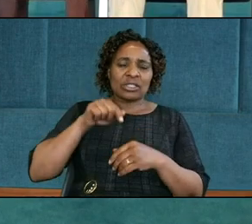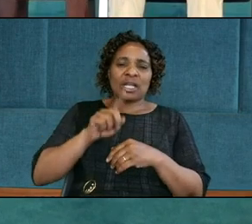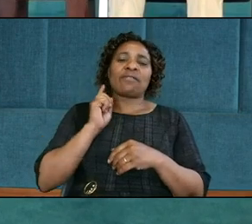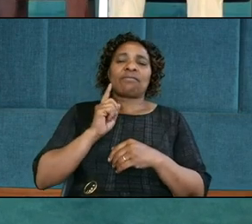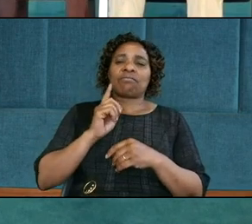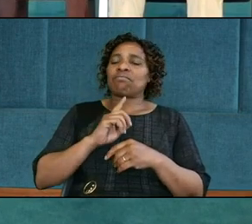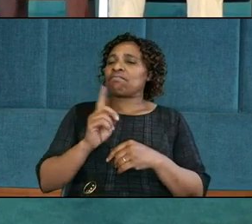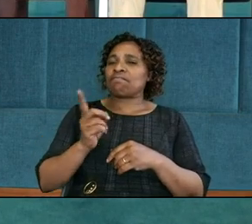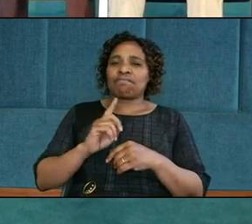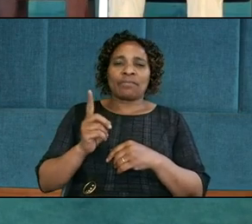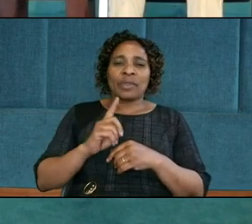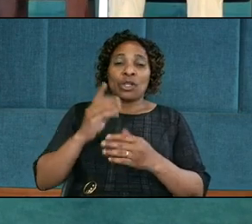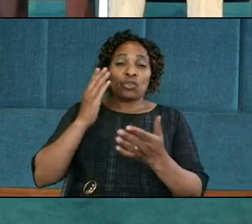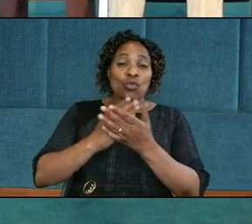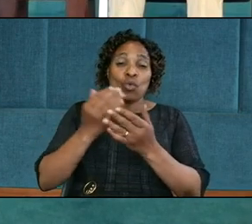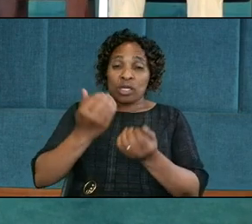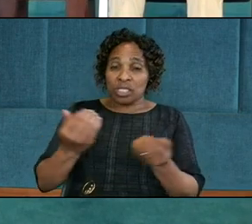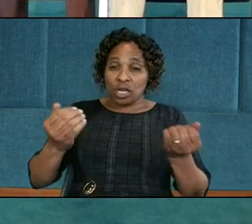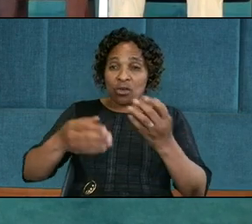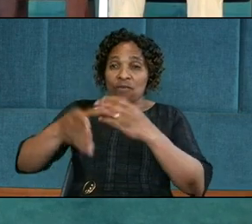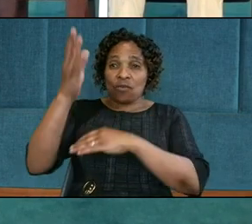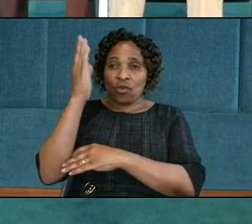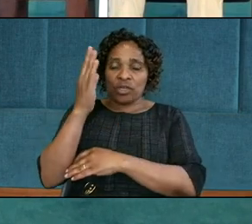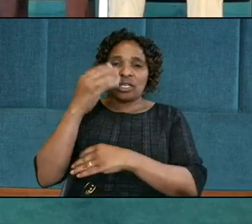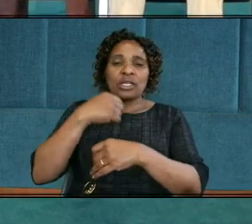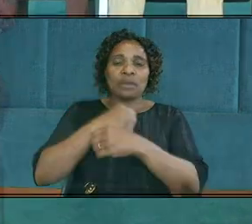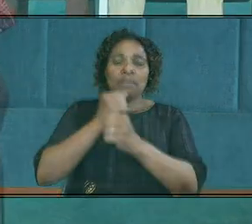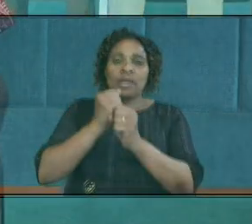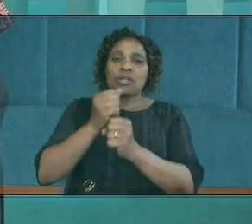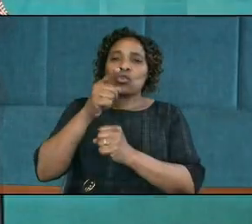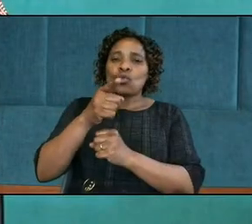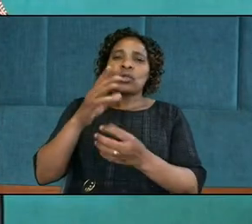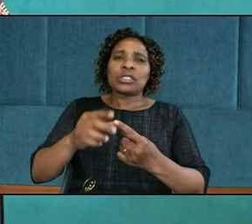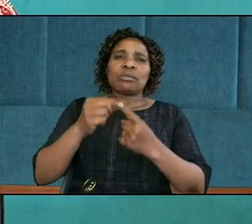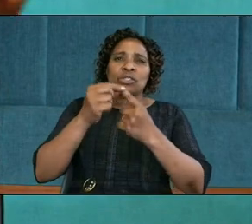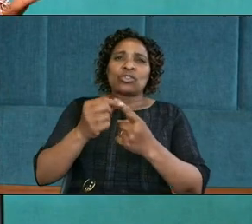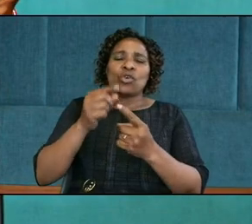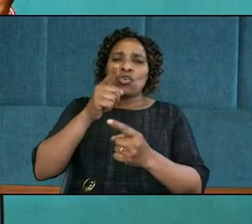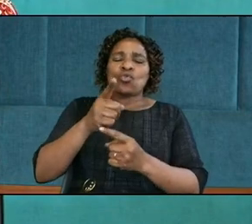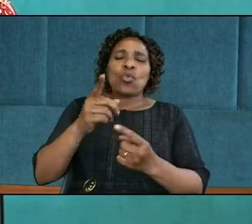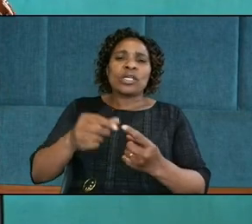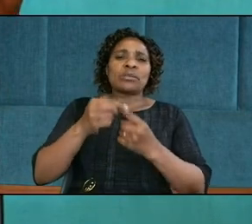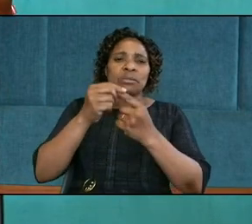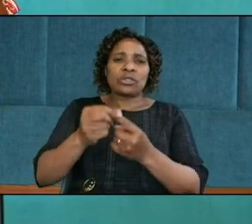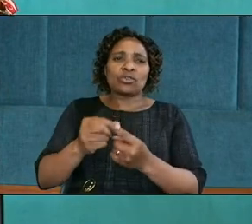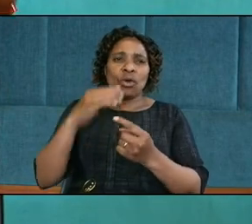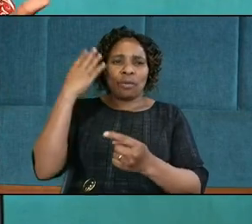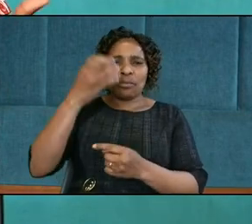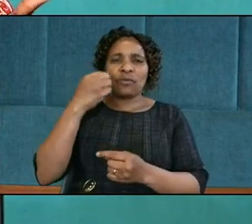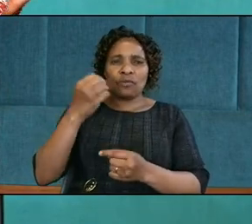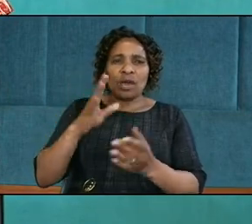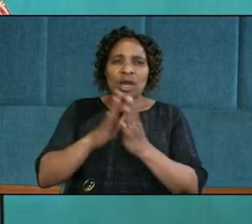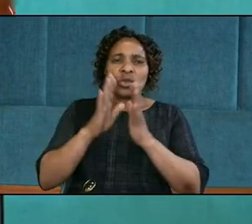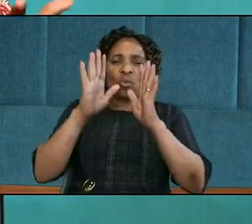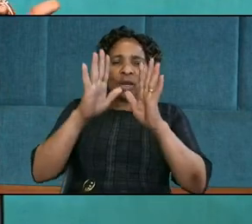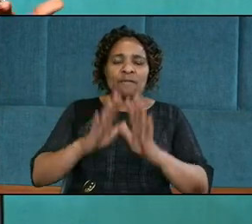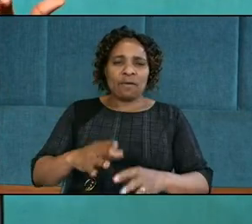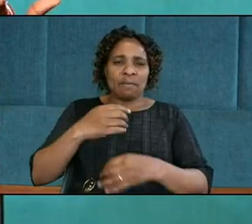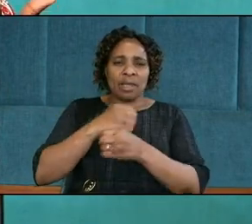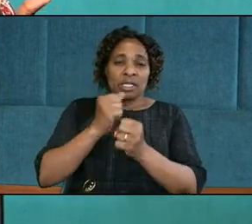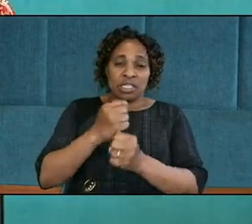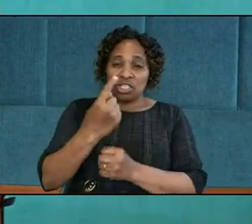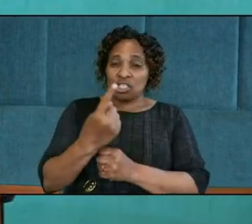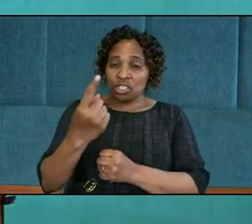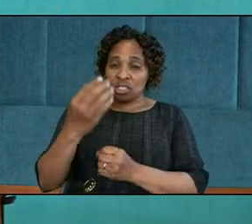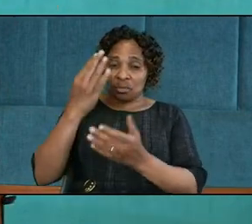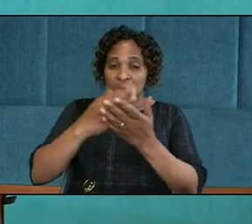of yourself. Because indeed, you're a child of God. And God made you special, you know, and you are special. You are beautifully and wonderfully made, each and every